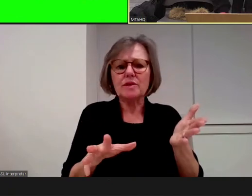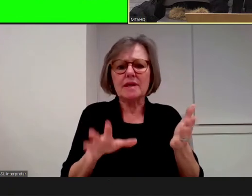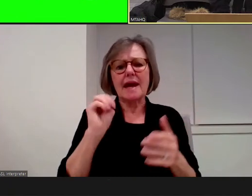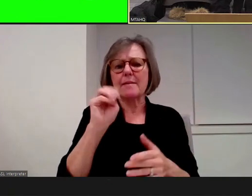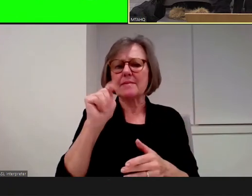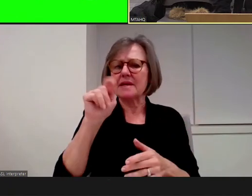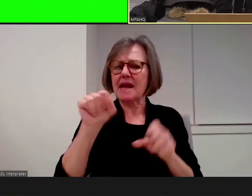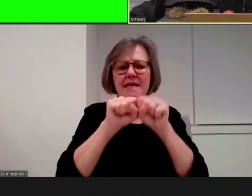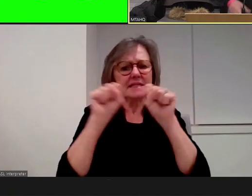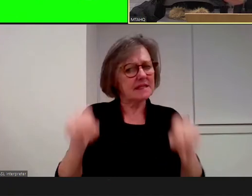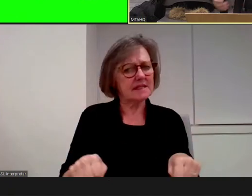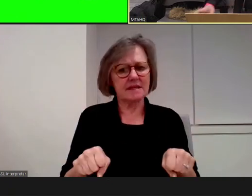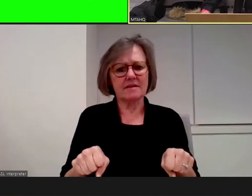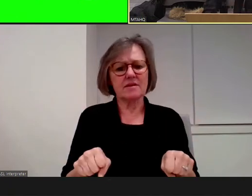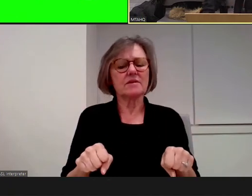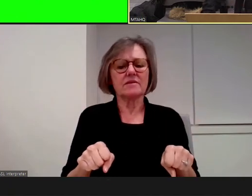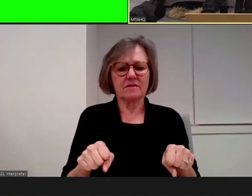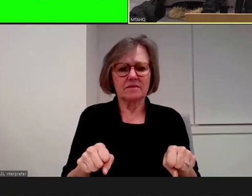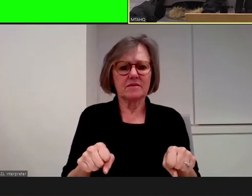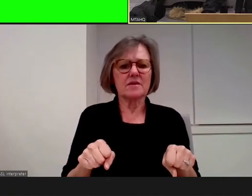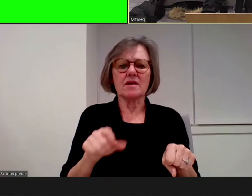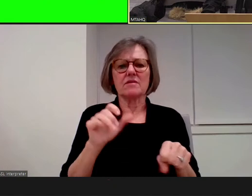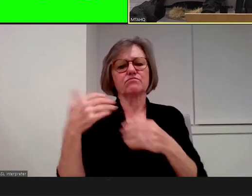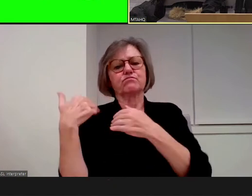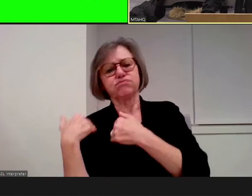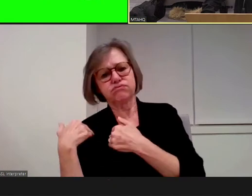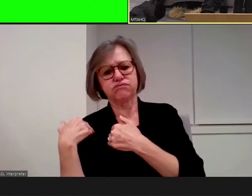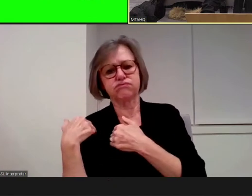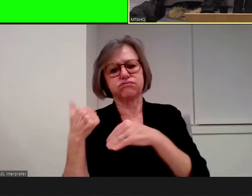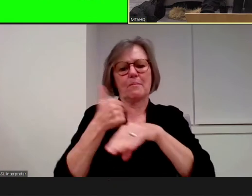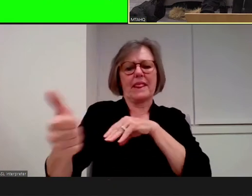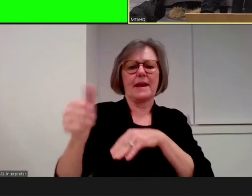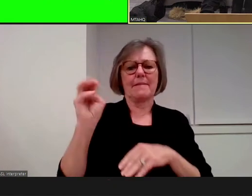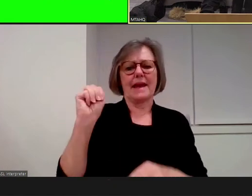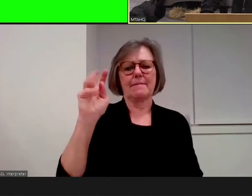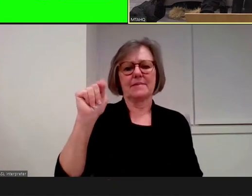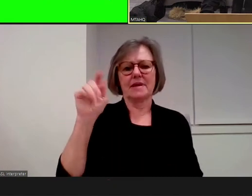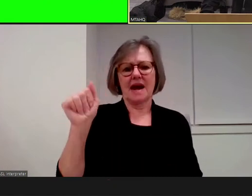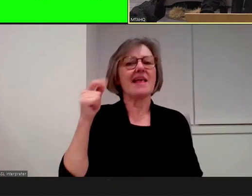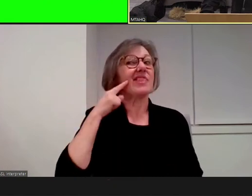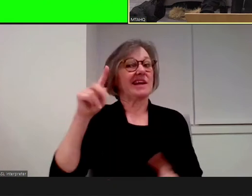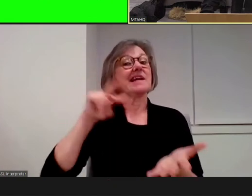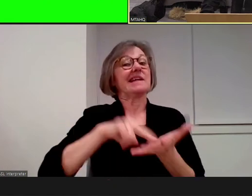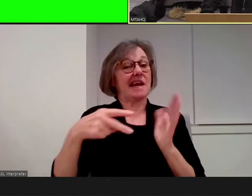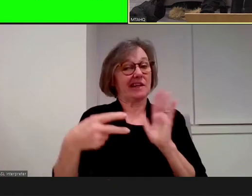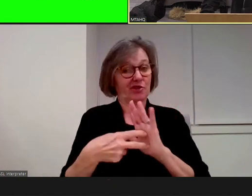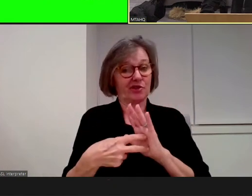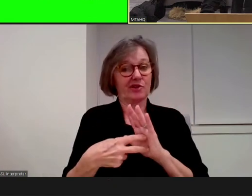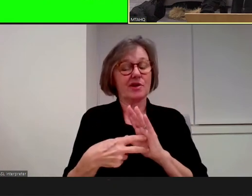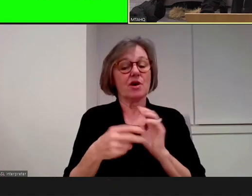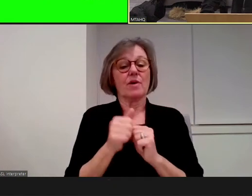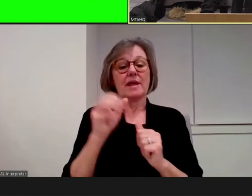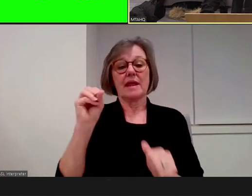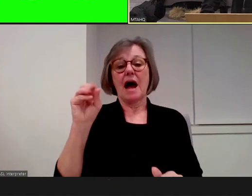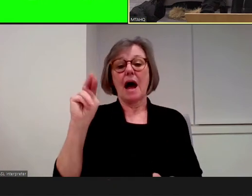system is a massive fault of the MTA, and I think this is very intentional with the Omni system, which would have